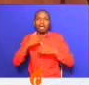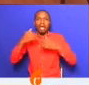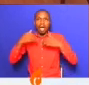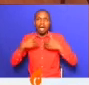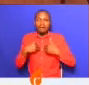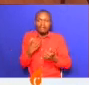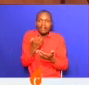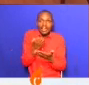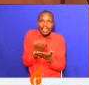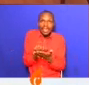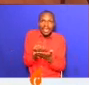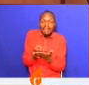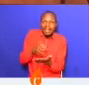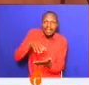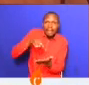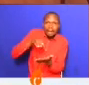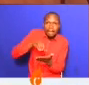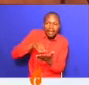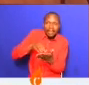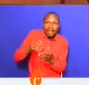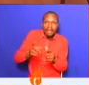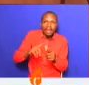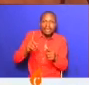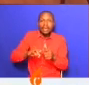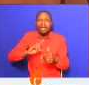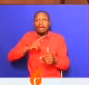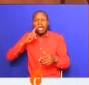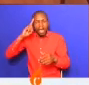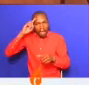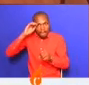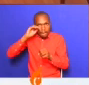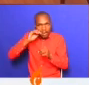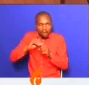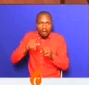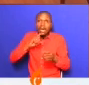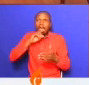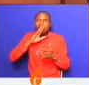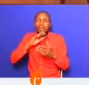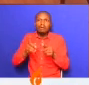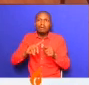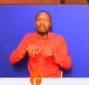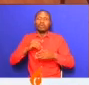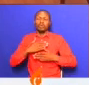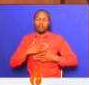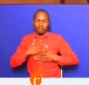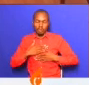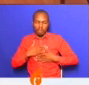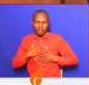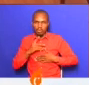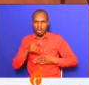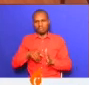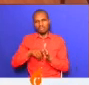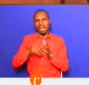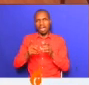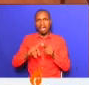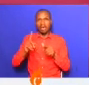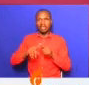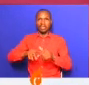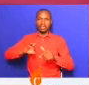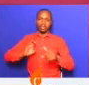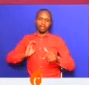substantive matters. Honorable leader, I want to believe, just a minute, I want to believe that it's not Honorable Motuma who has alluded. Is the committee